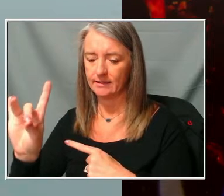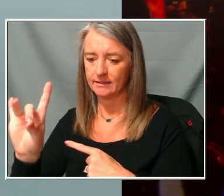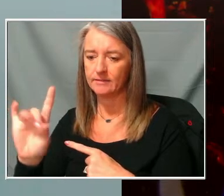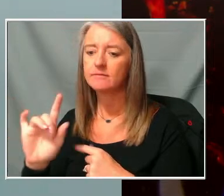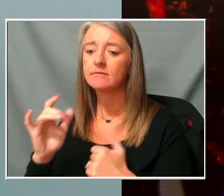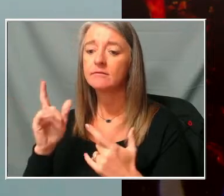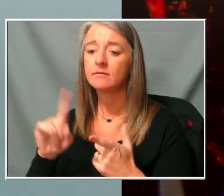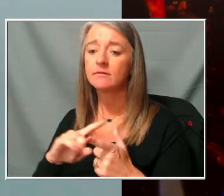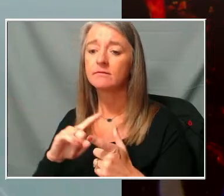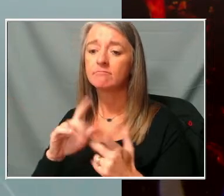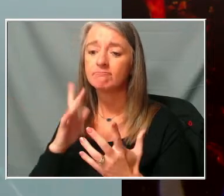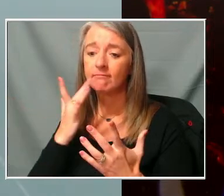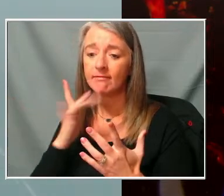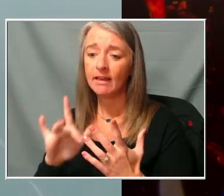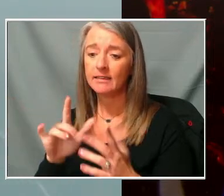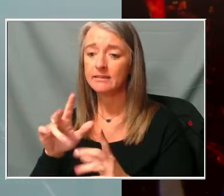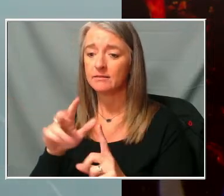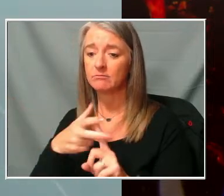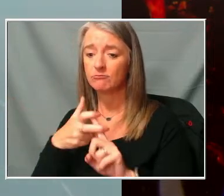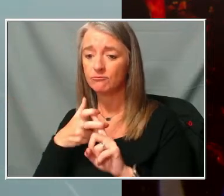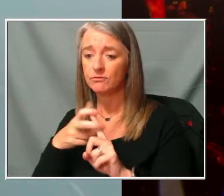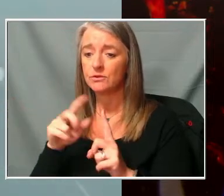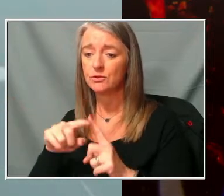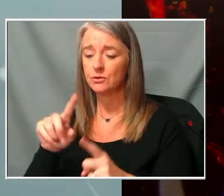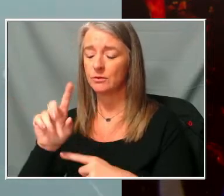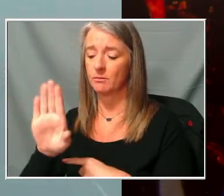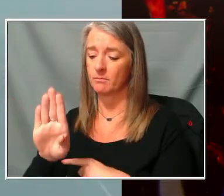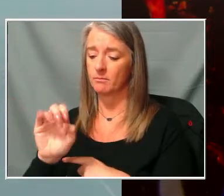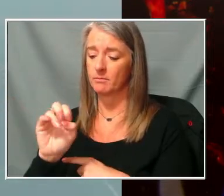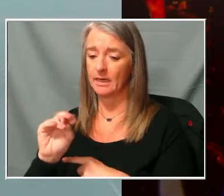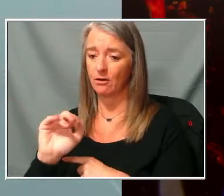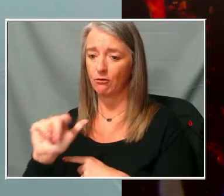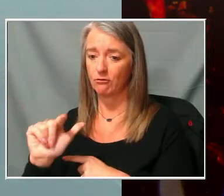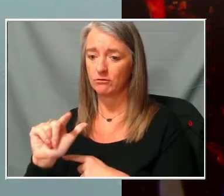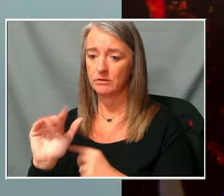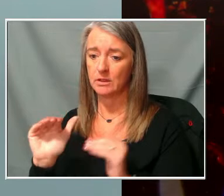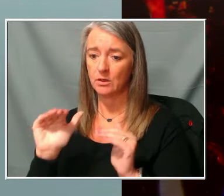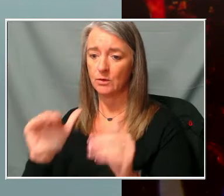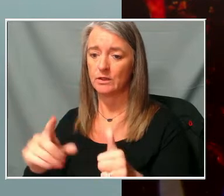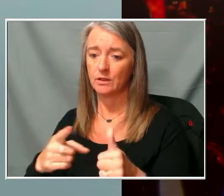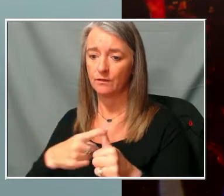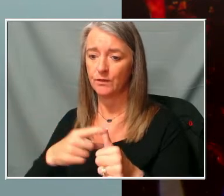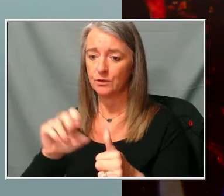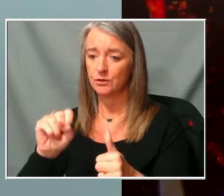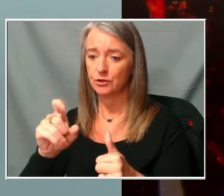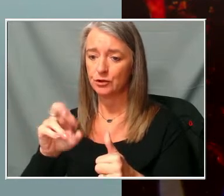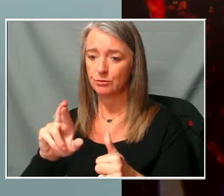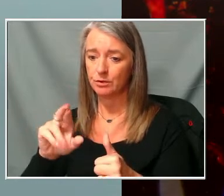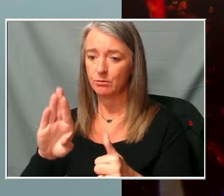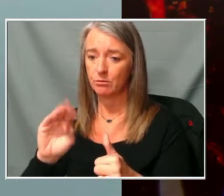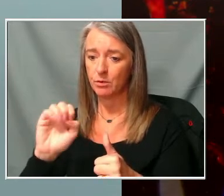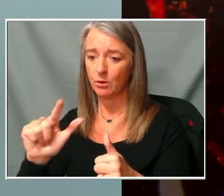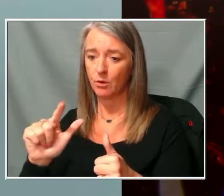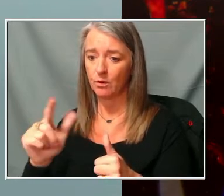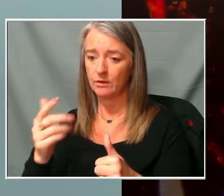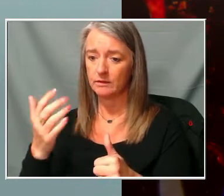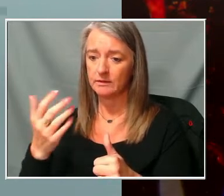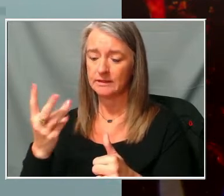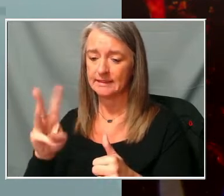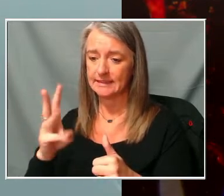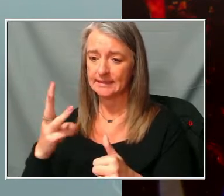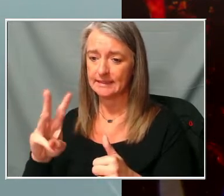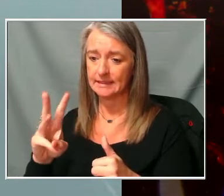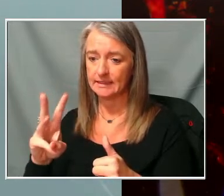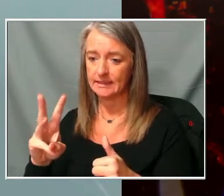very fortunate to get drafted to the Bengals, and he actually went to the first Super Bowl with the Bengals in Super Bowl 16 against Joe Montana.